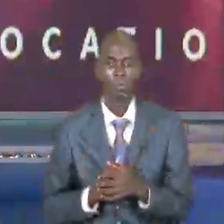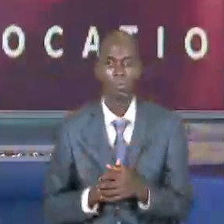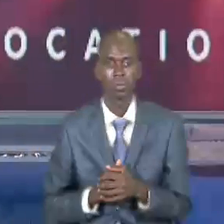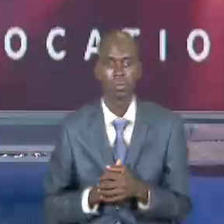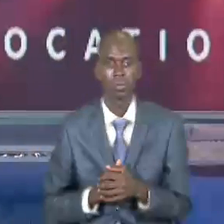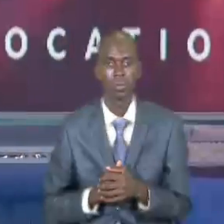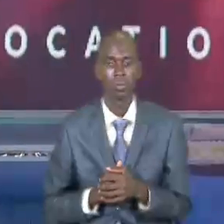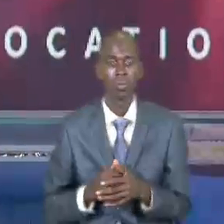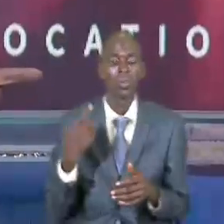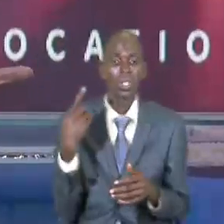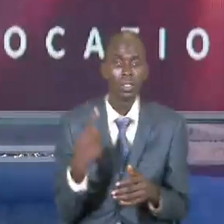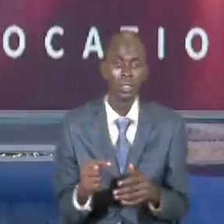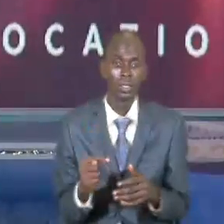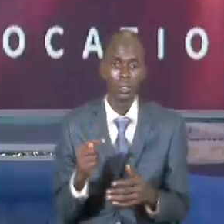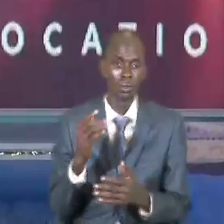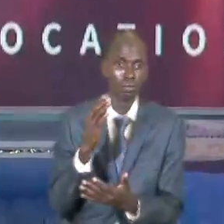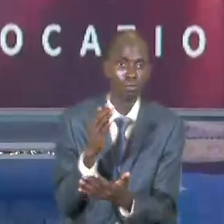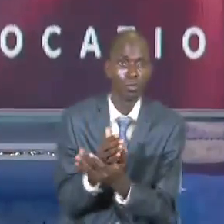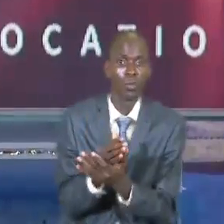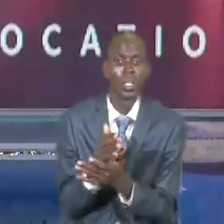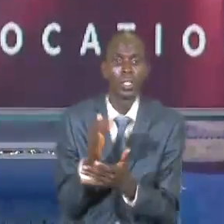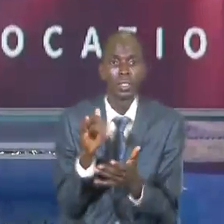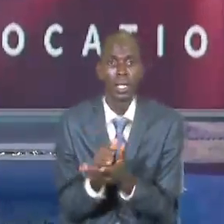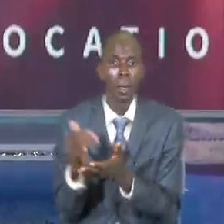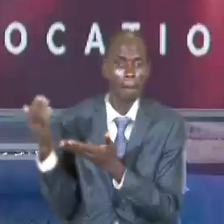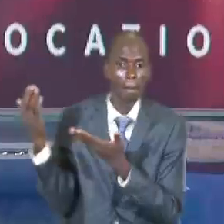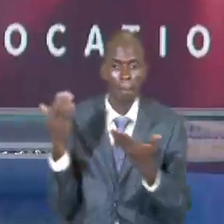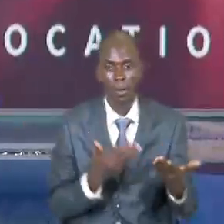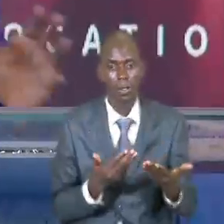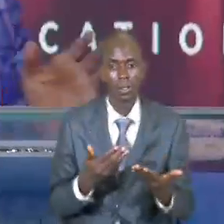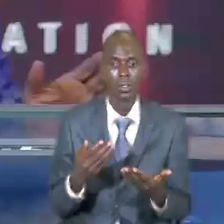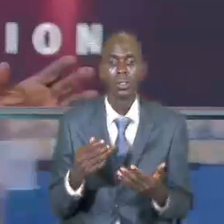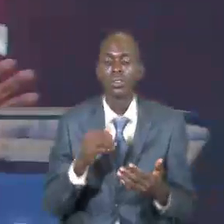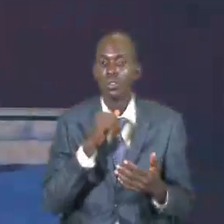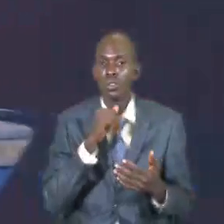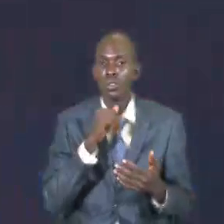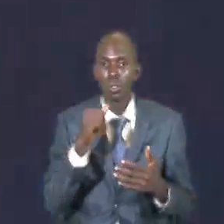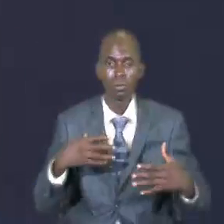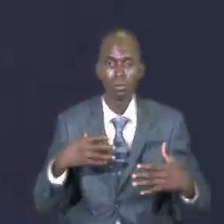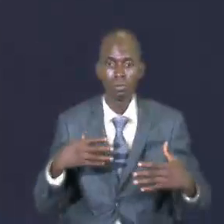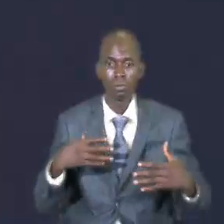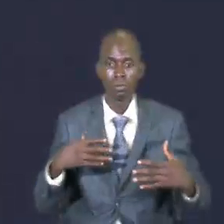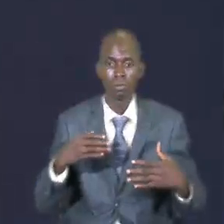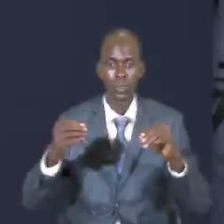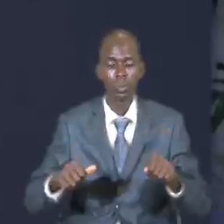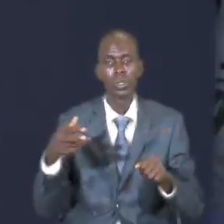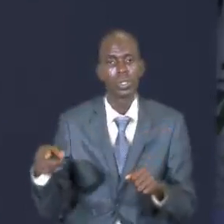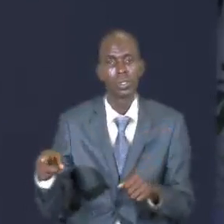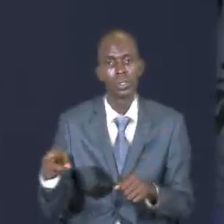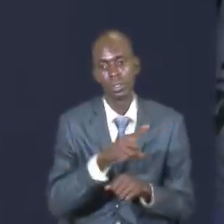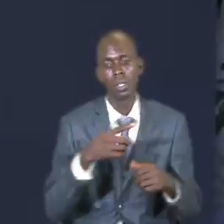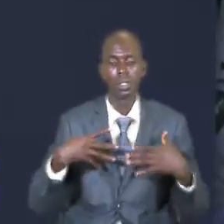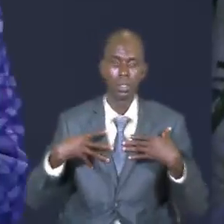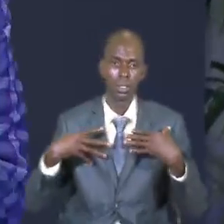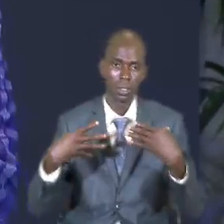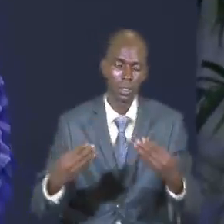that brought incurables their cure. The interruption that brought